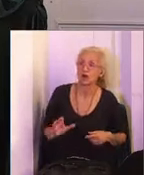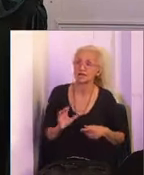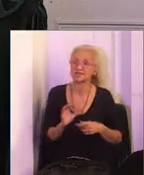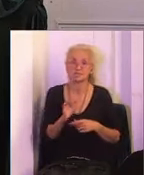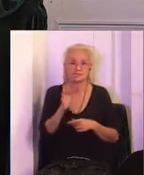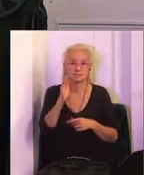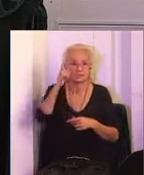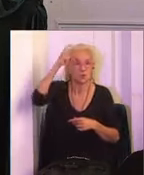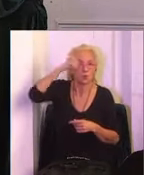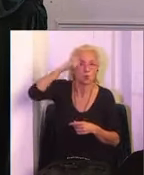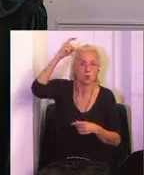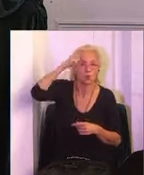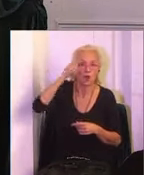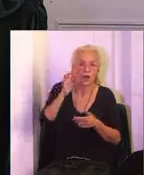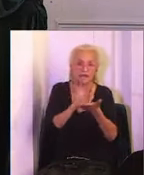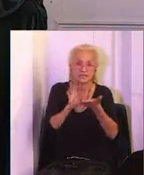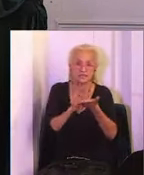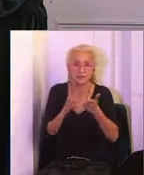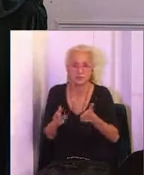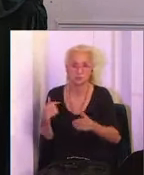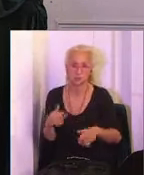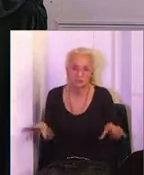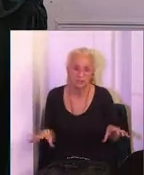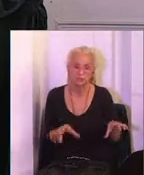accountants, we do this.